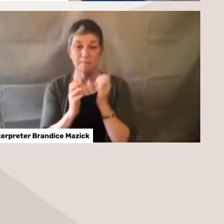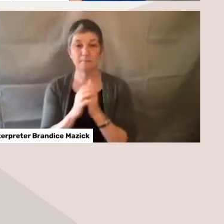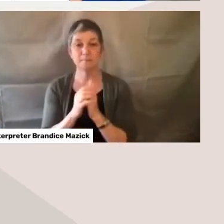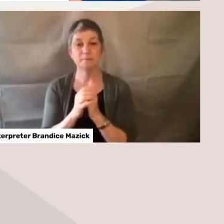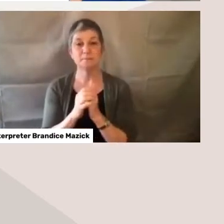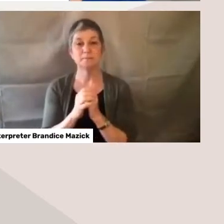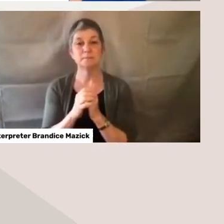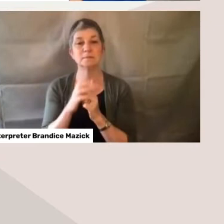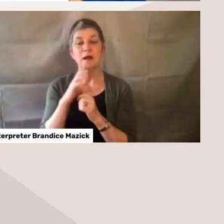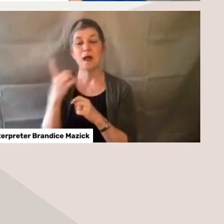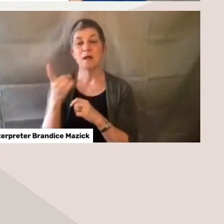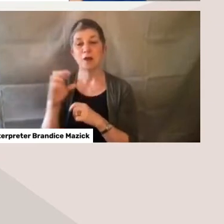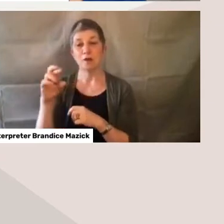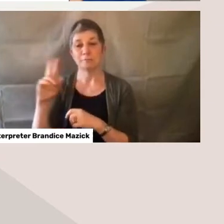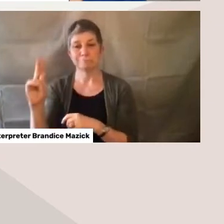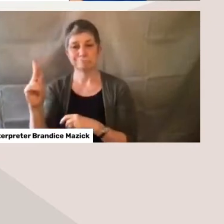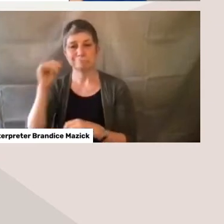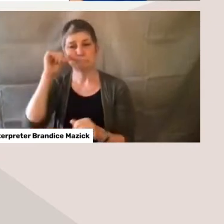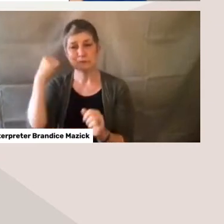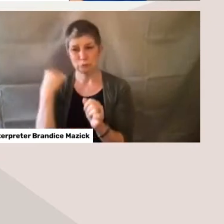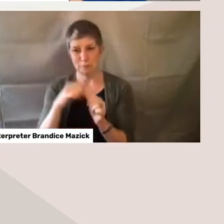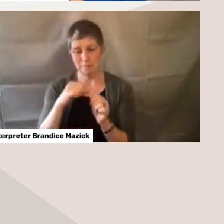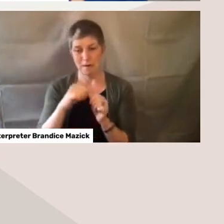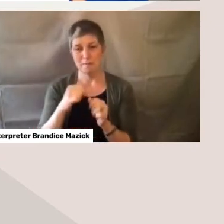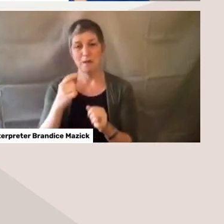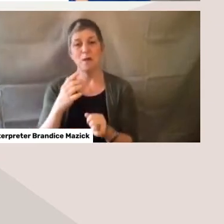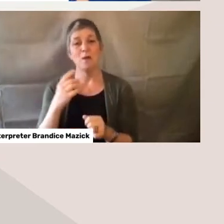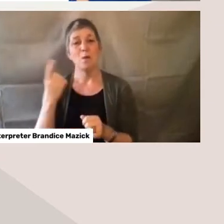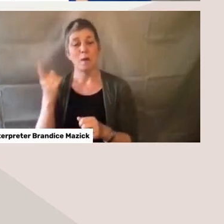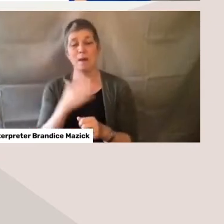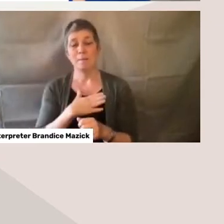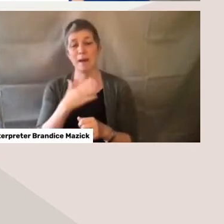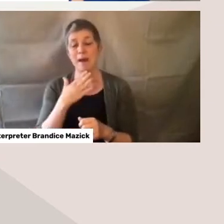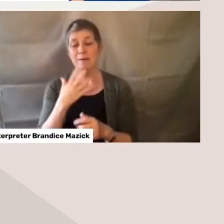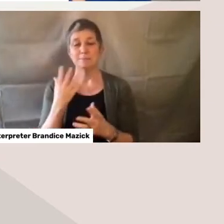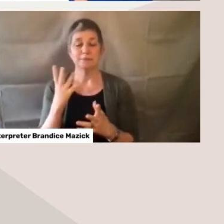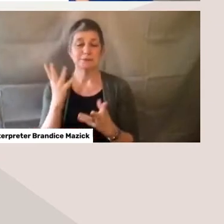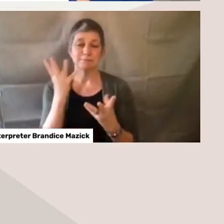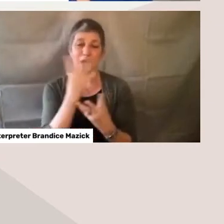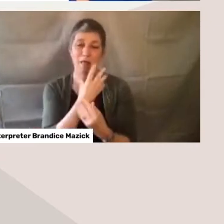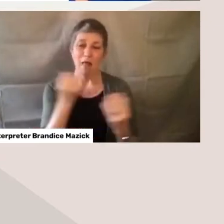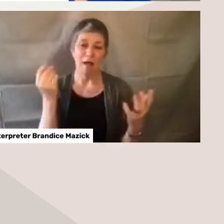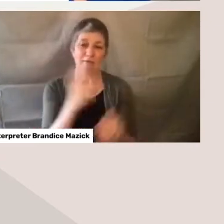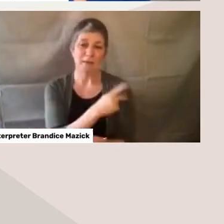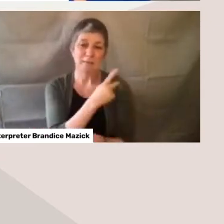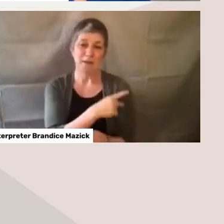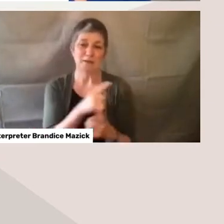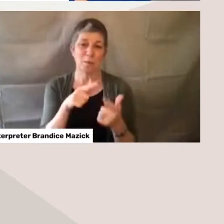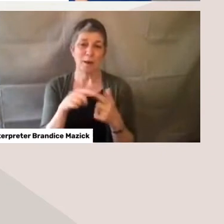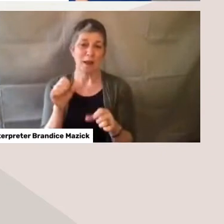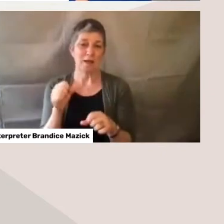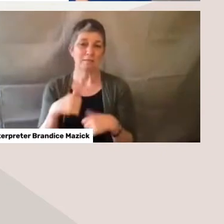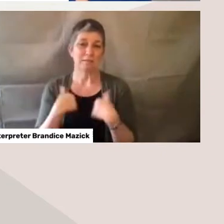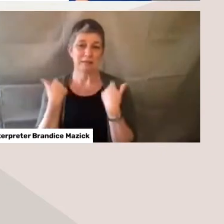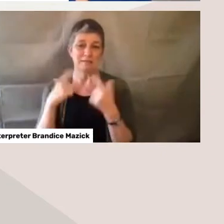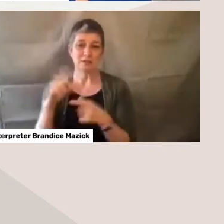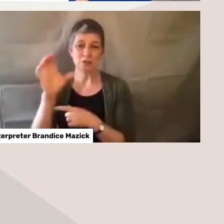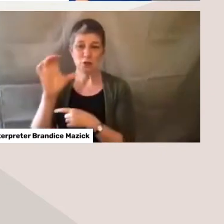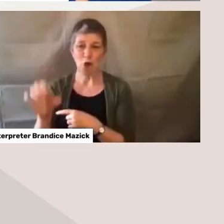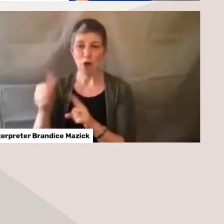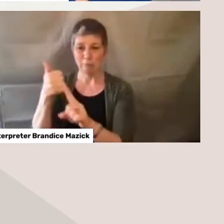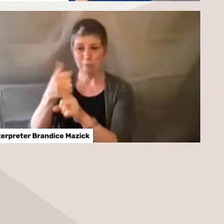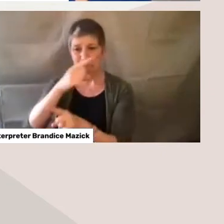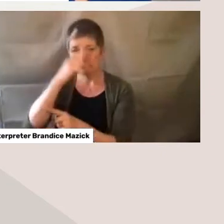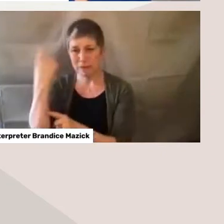Sheila, this reminds me of one of my just most lovely patients when I was in Chicago. She was Black,